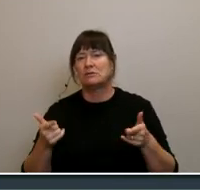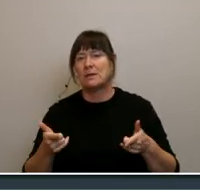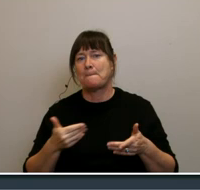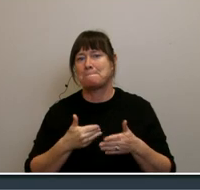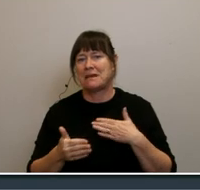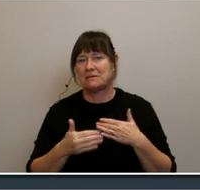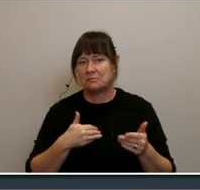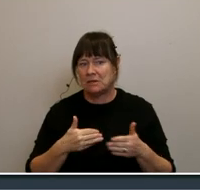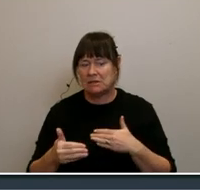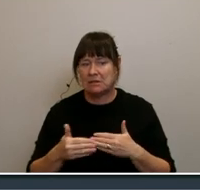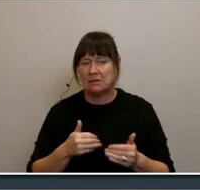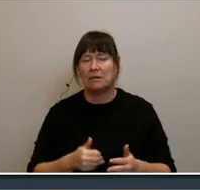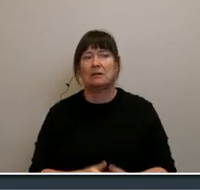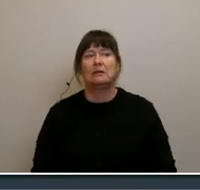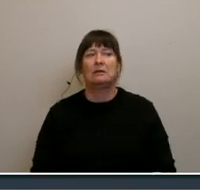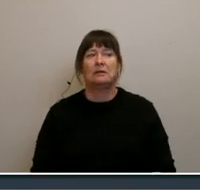And